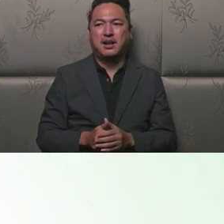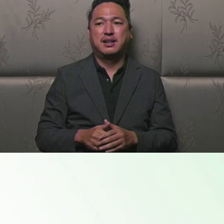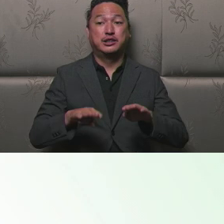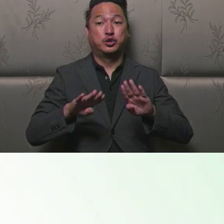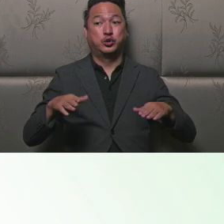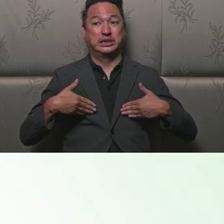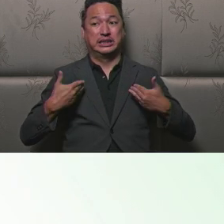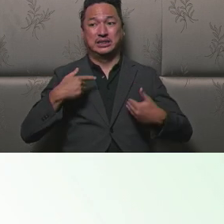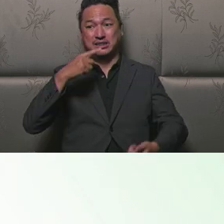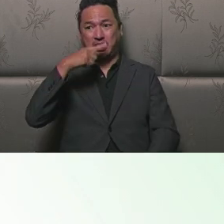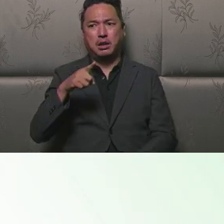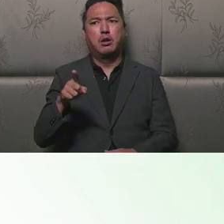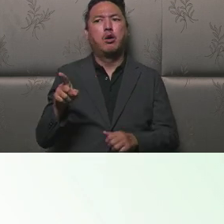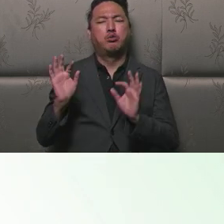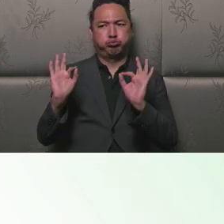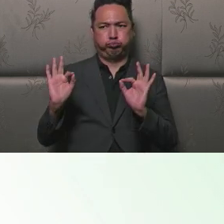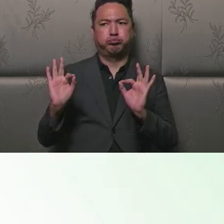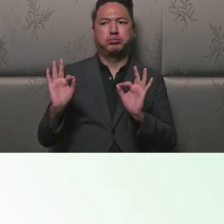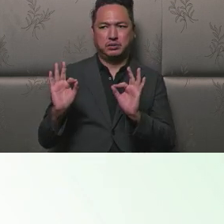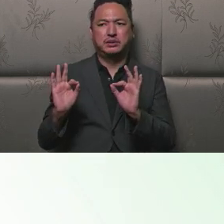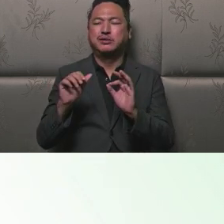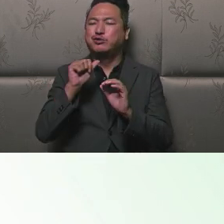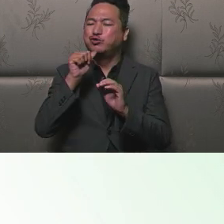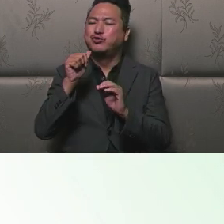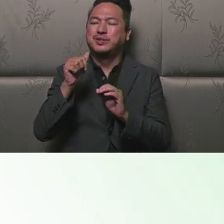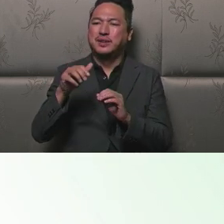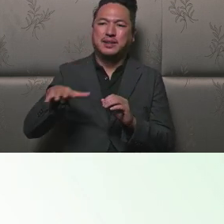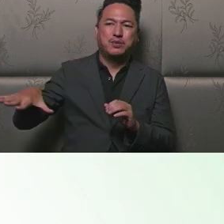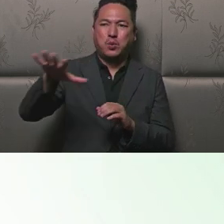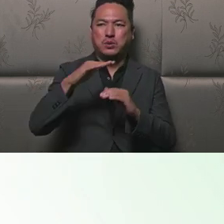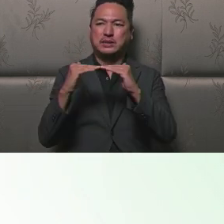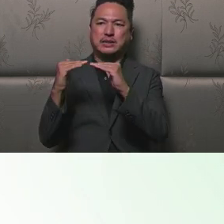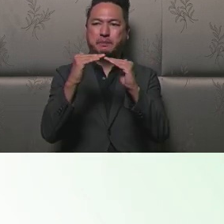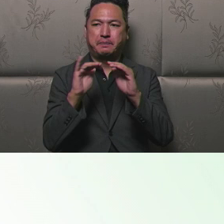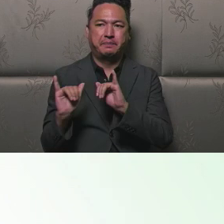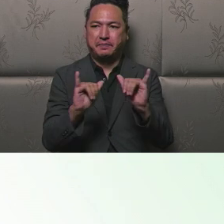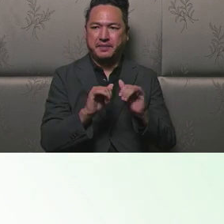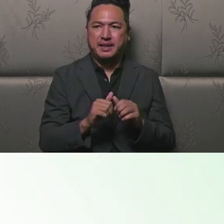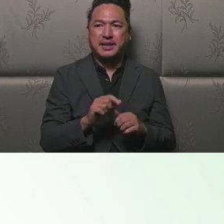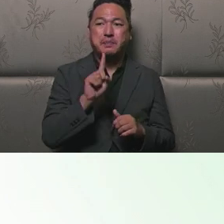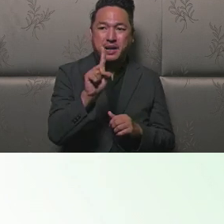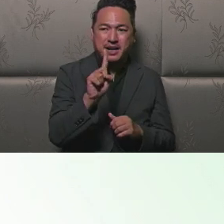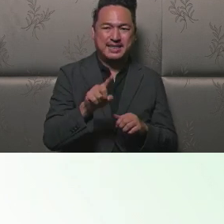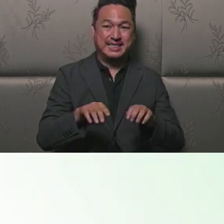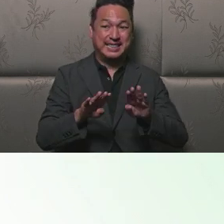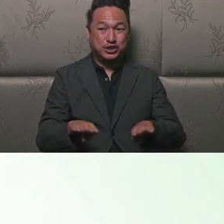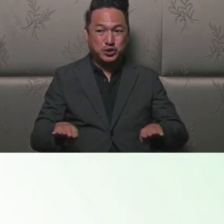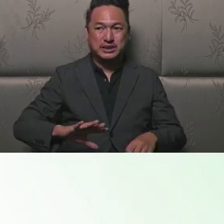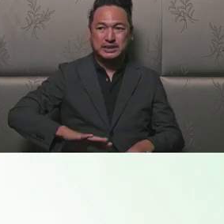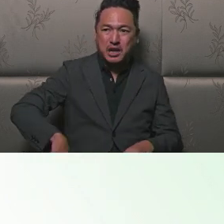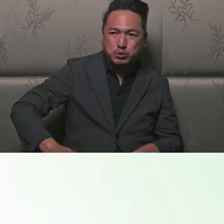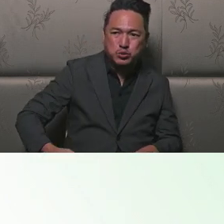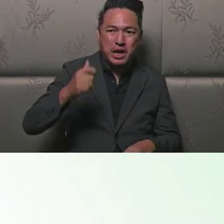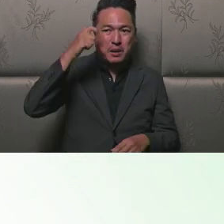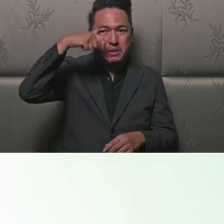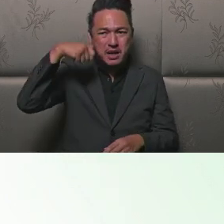can create quite a bit of a challenge. Here, to kind of help us get over that, we've been doing language instructions and bringing that in